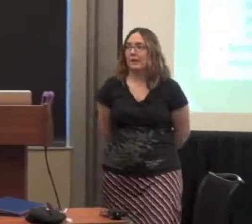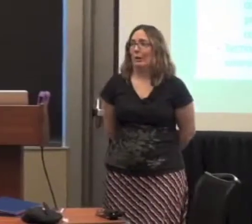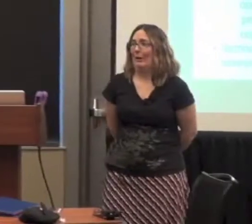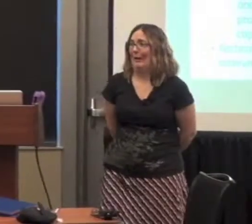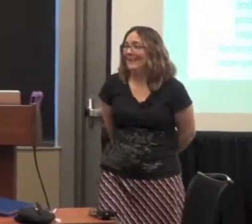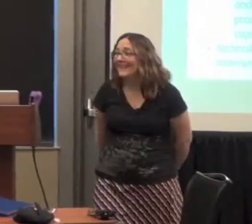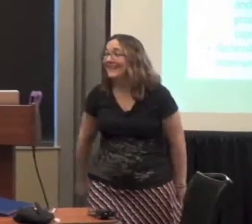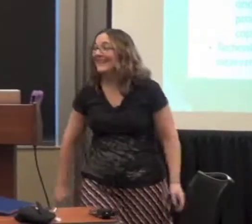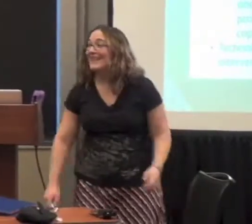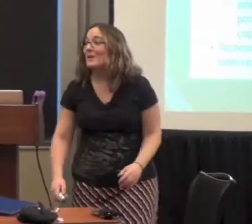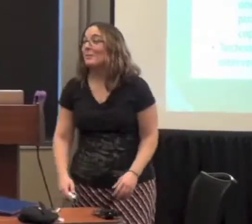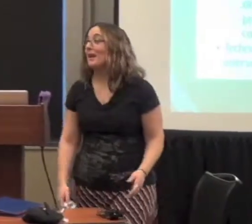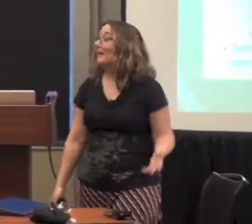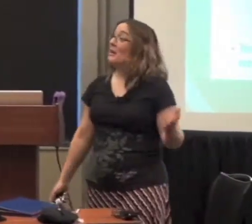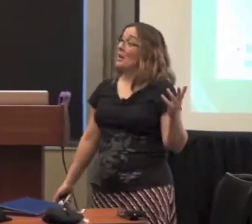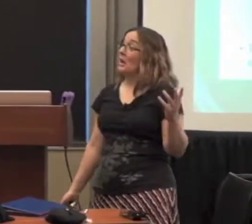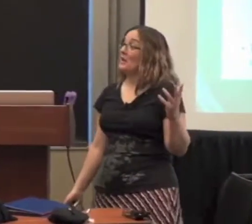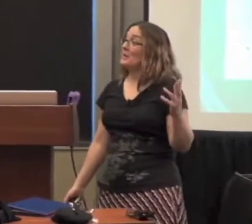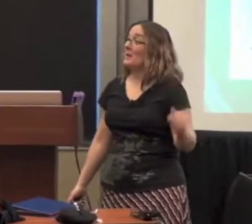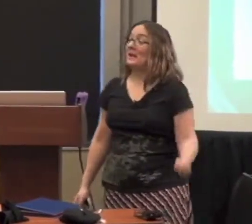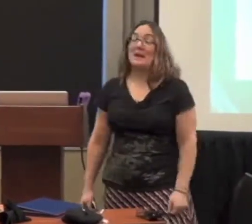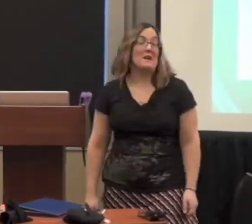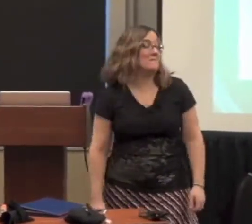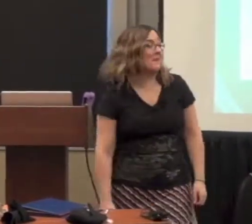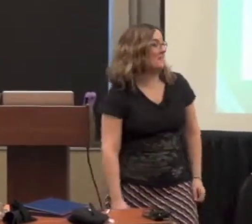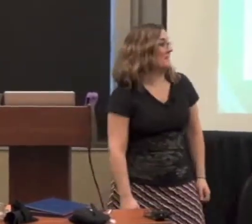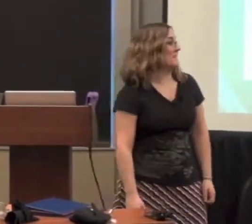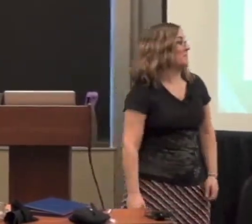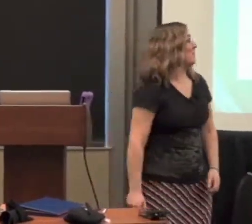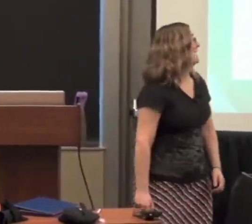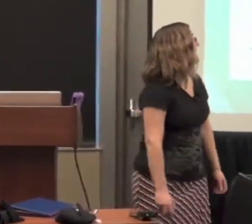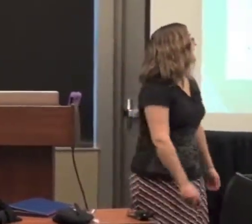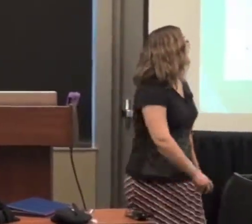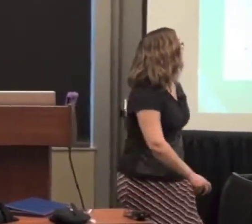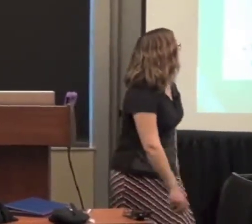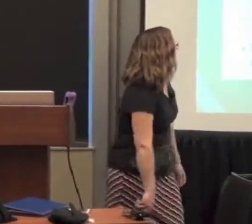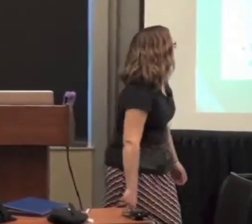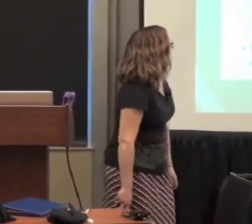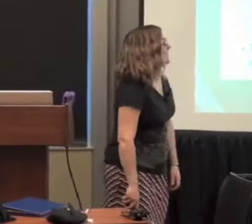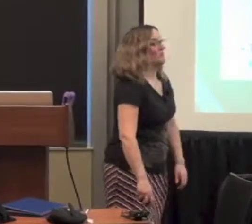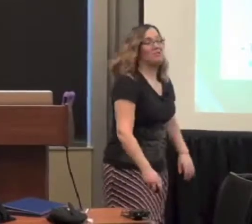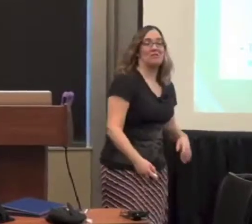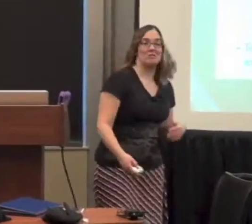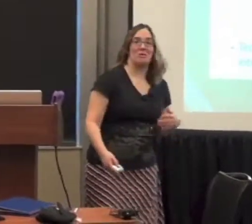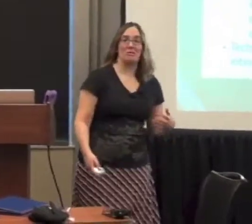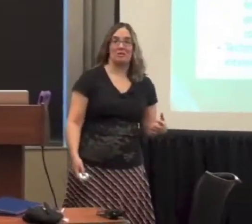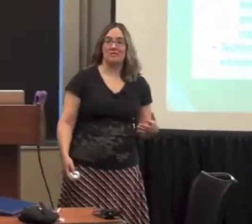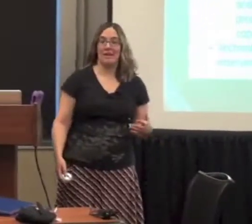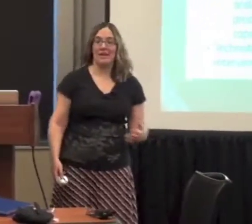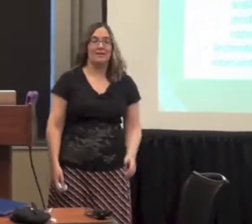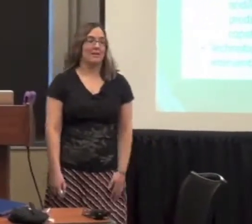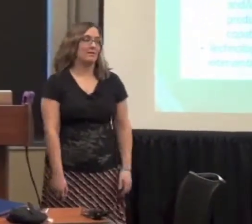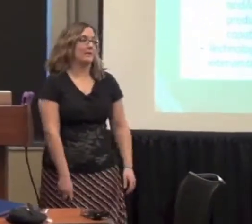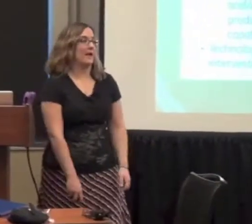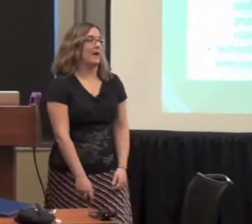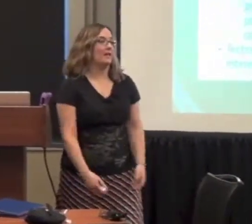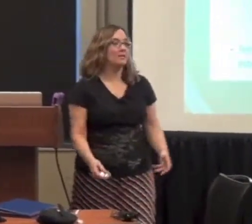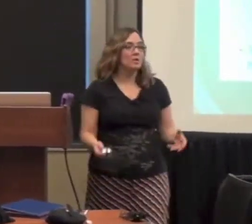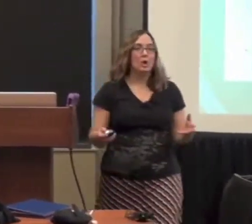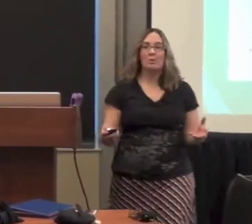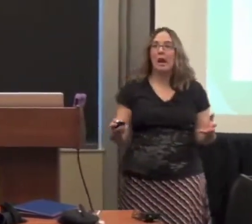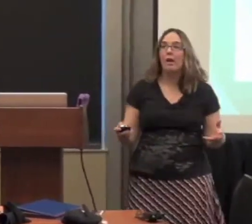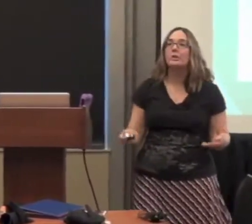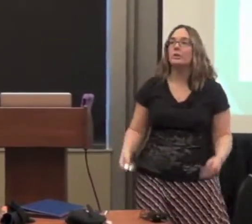nothing here. Too much. It's become an EBP, so we wanted to be sure that you all knew that.